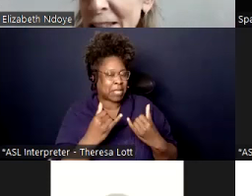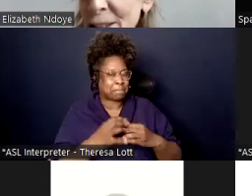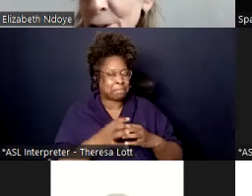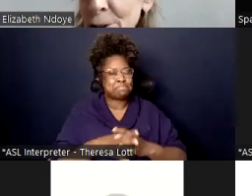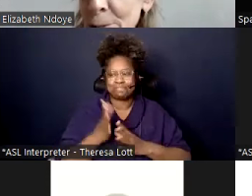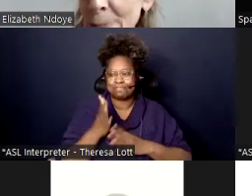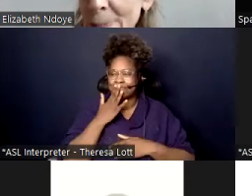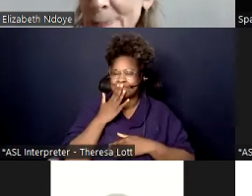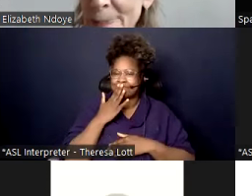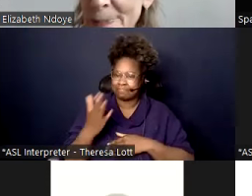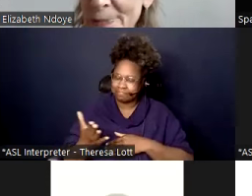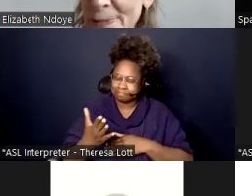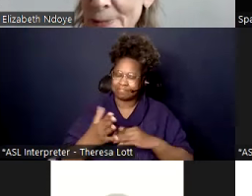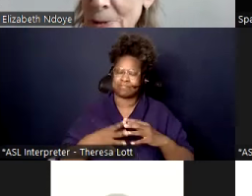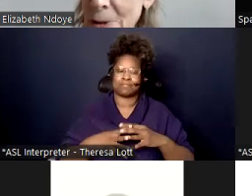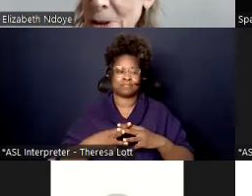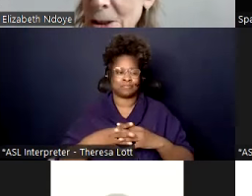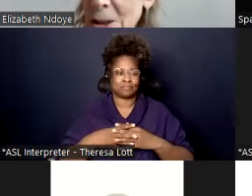Thank you.